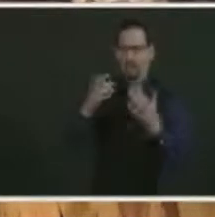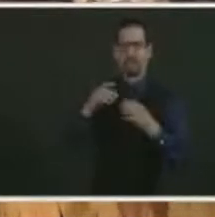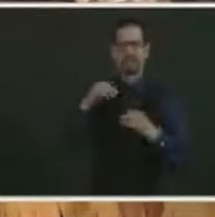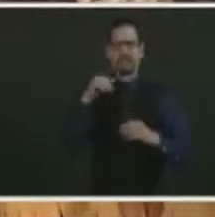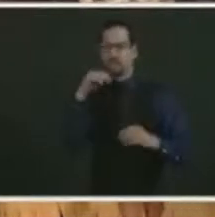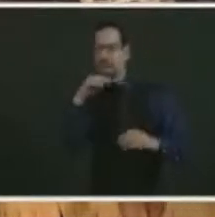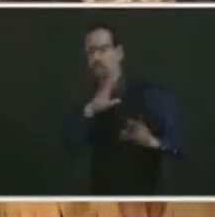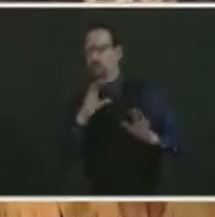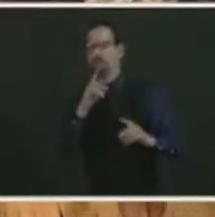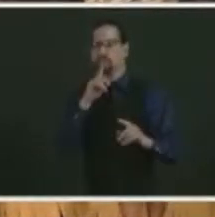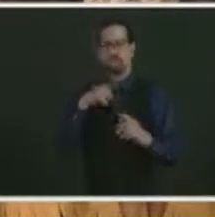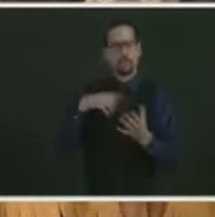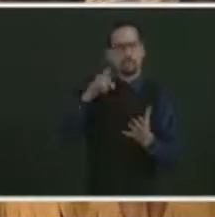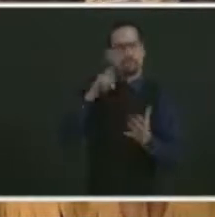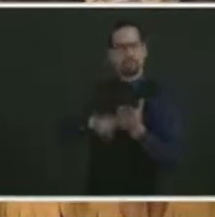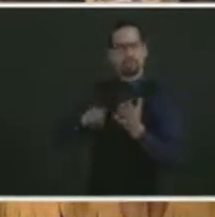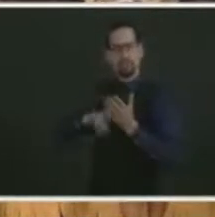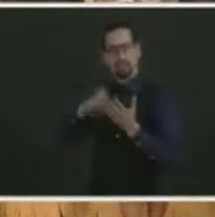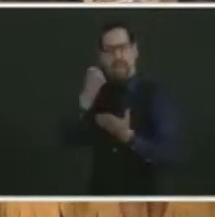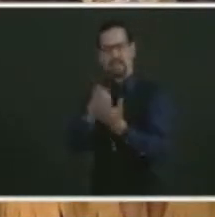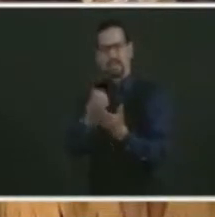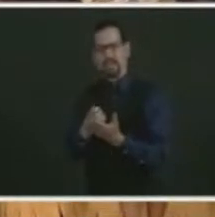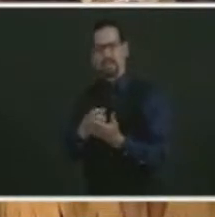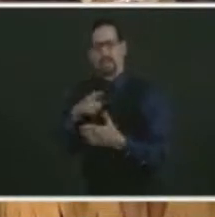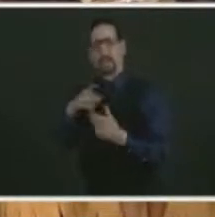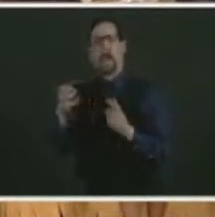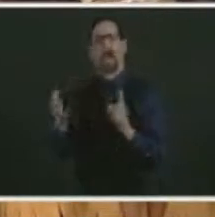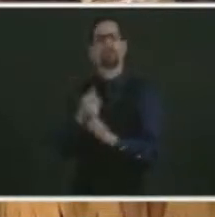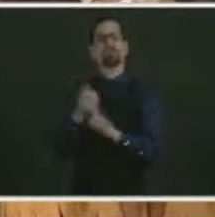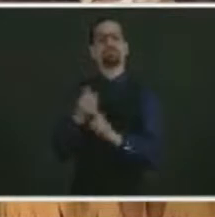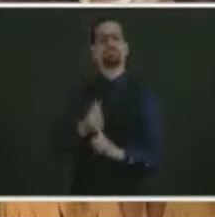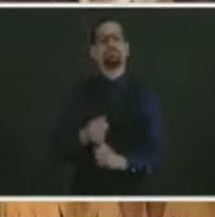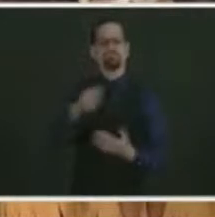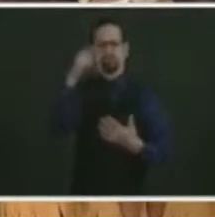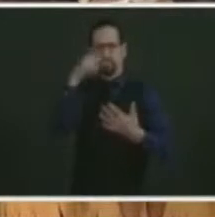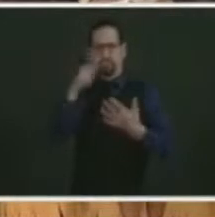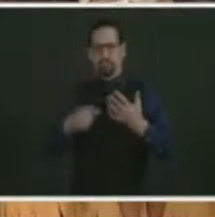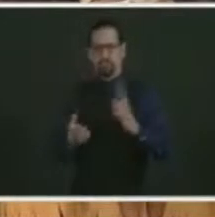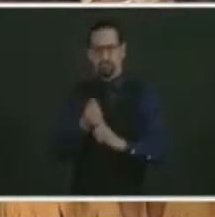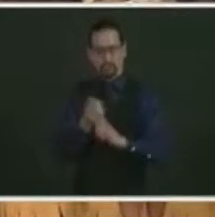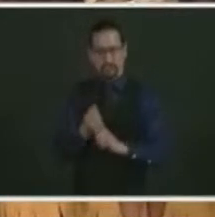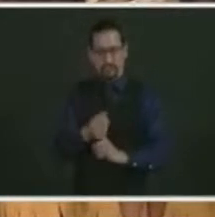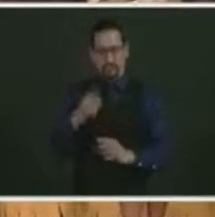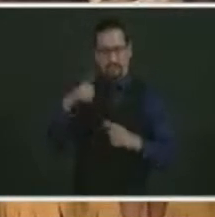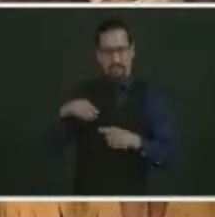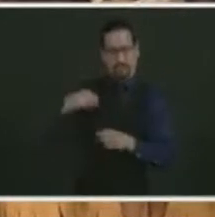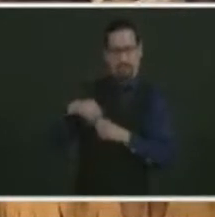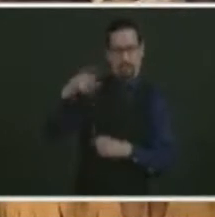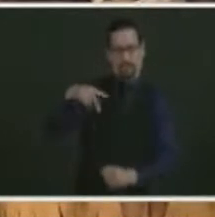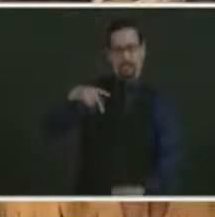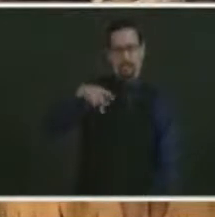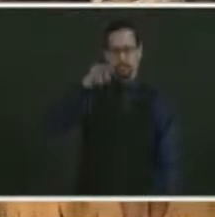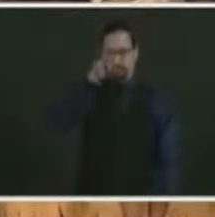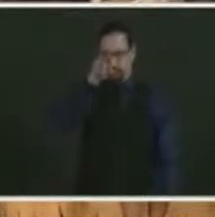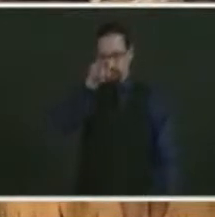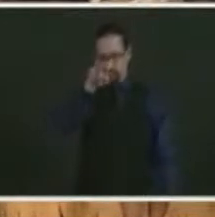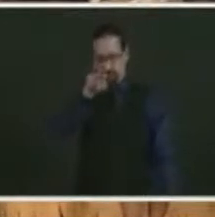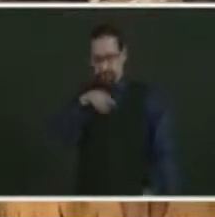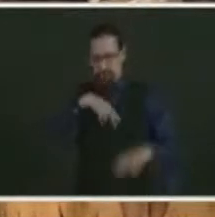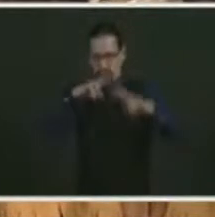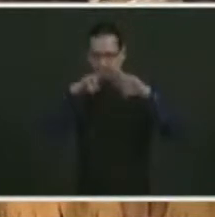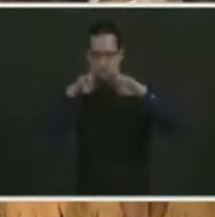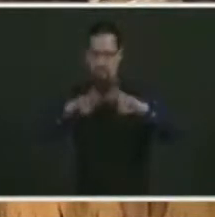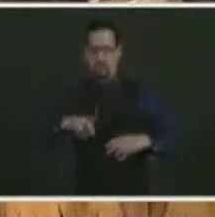evidence on arrest records and so on from Providence, and I spent some time analyzing that, and I can tell you